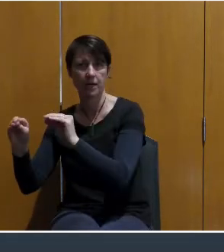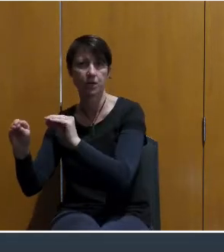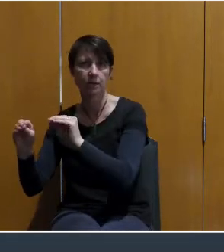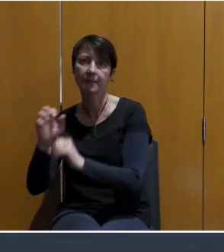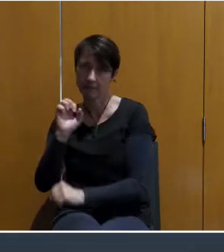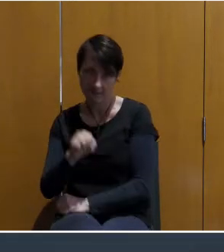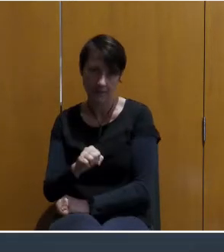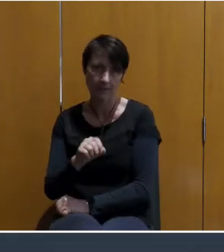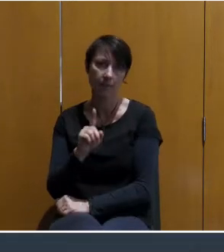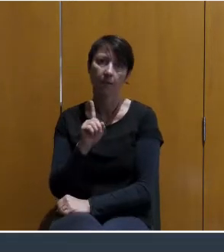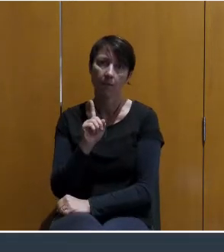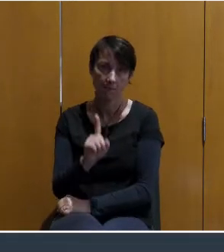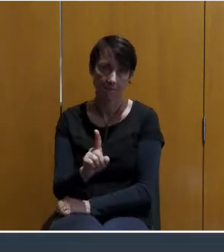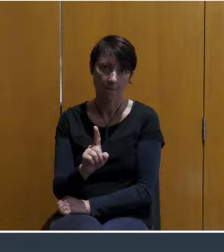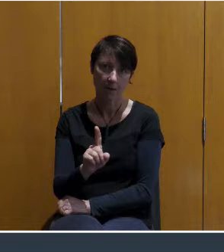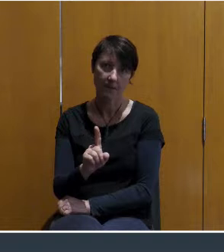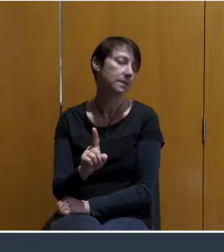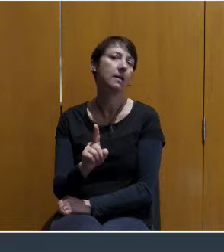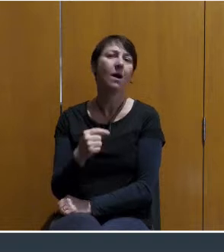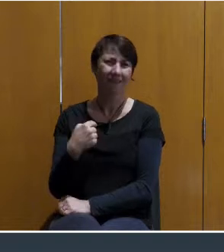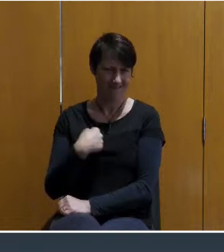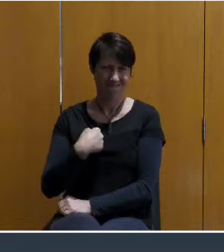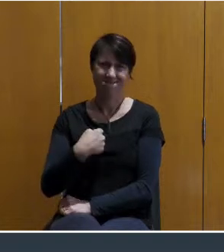also been speaking to, we're blue in the face,